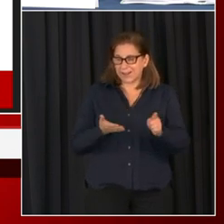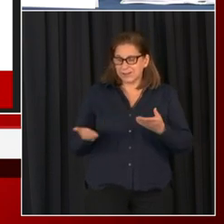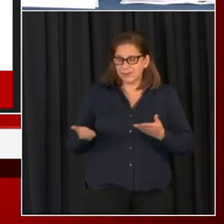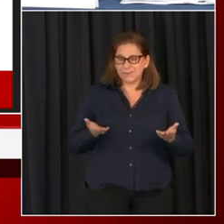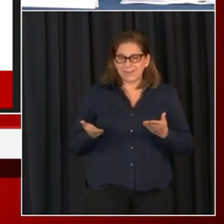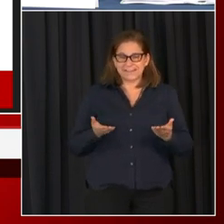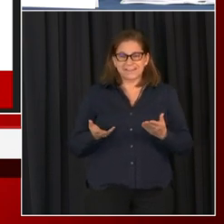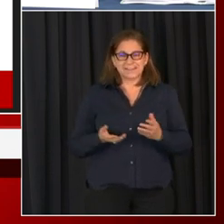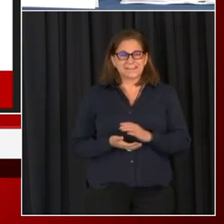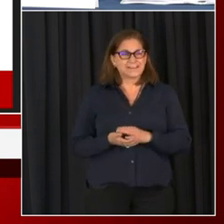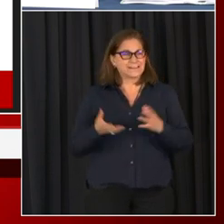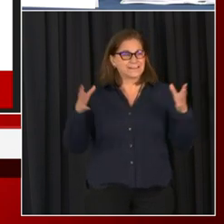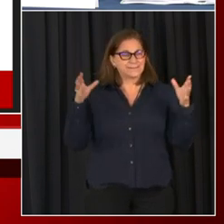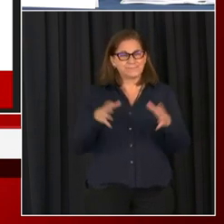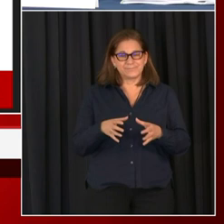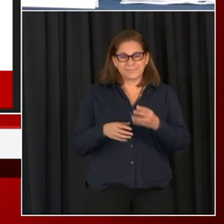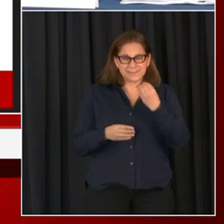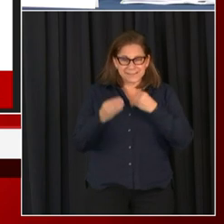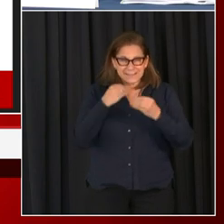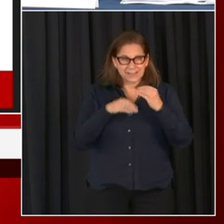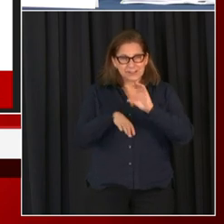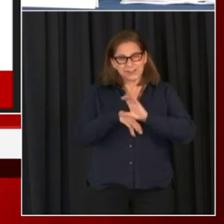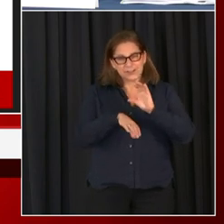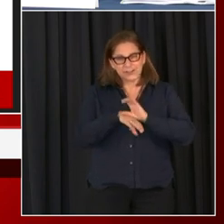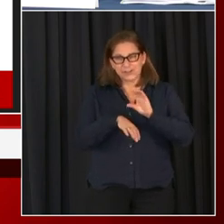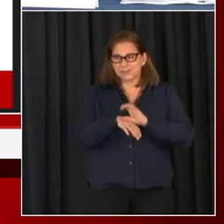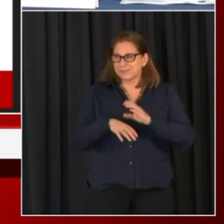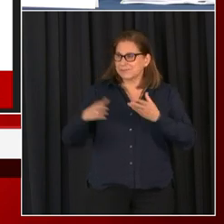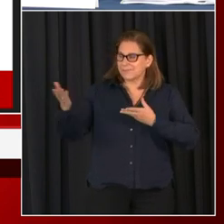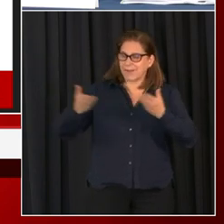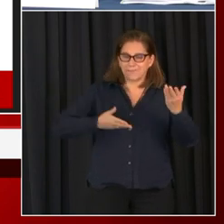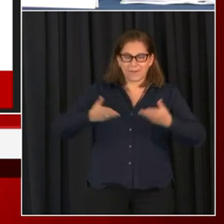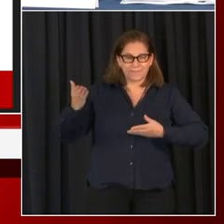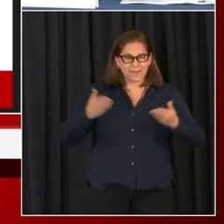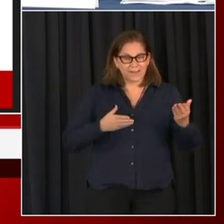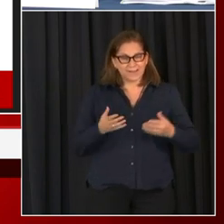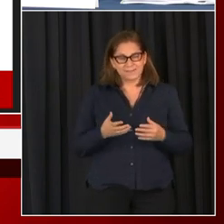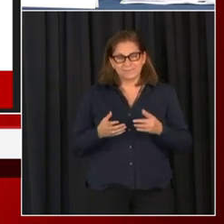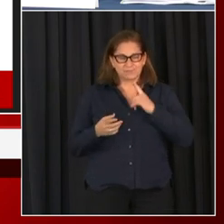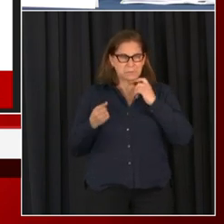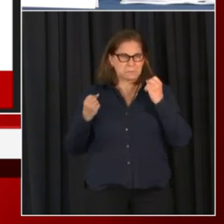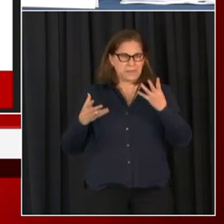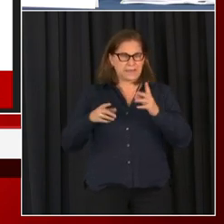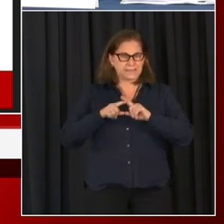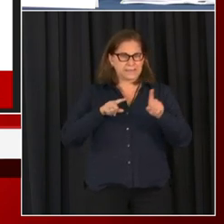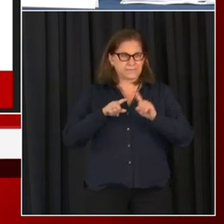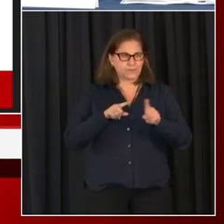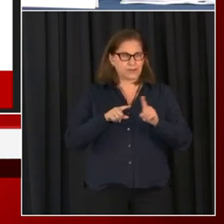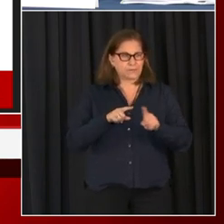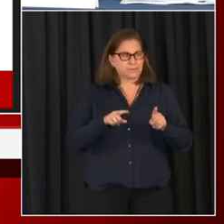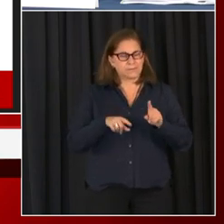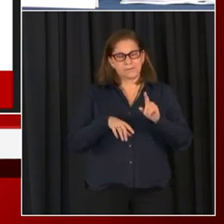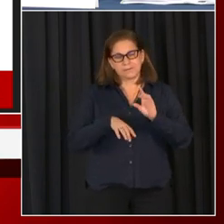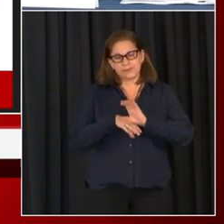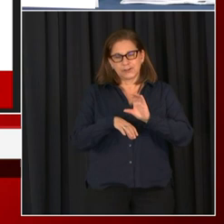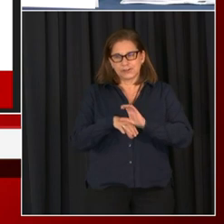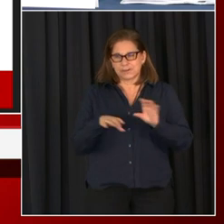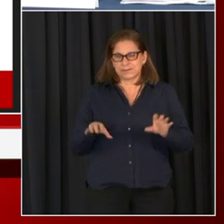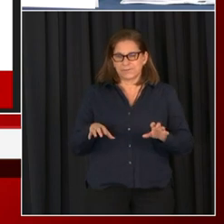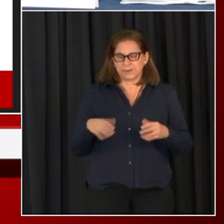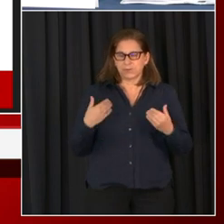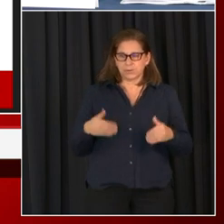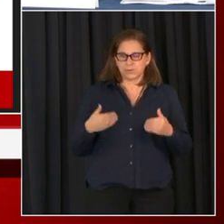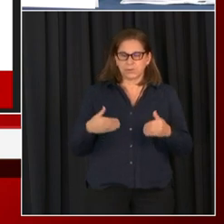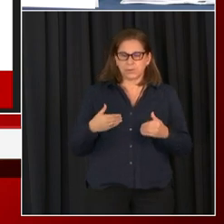some other activity hosted by the faith institution. It could be a host of things, but it is a faith-related event. And does